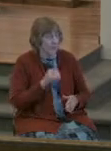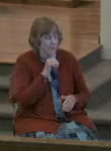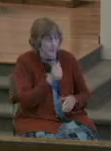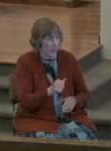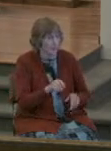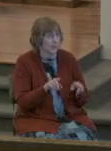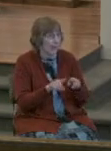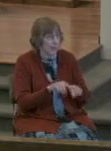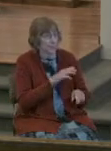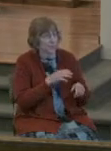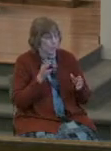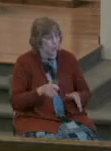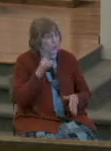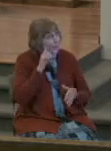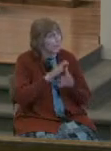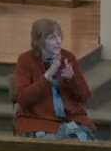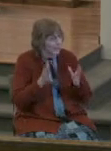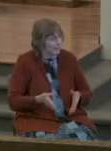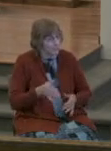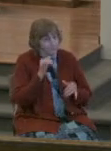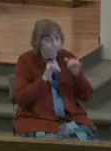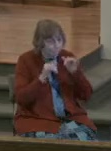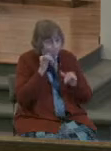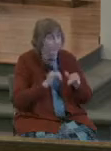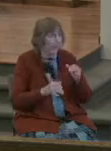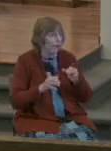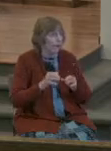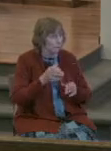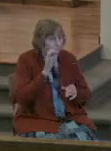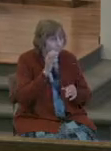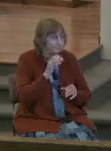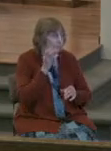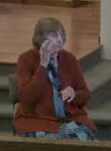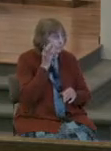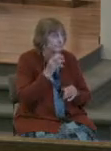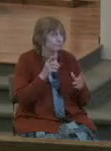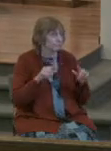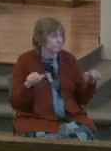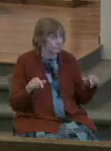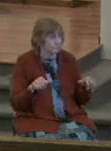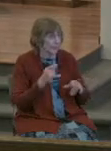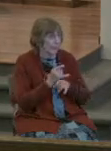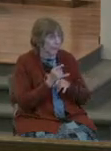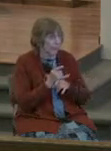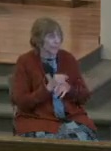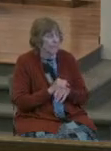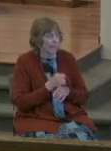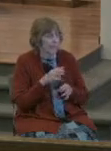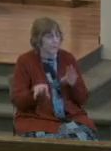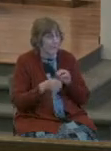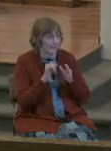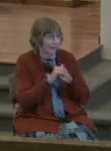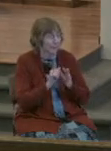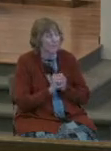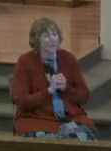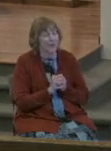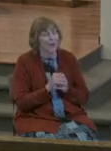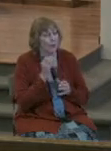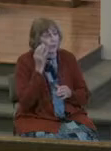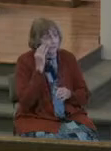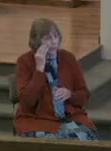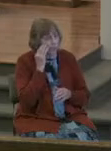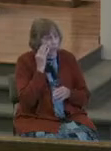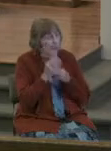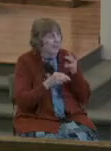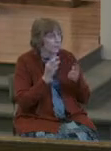as Christians and believers, be partaking of alcoholic beverages. All right? I'm just inserting that. But we know that as the